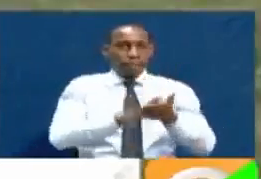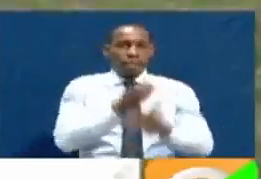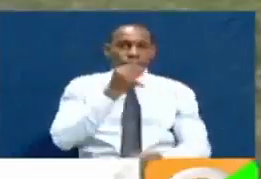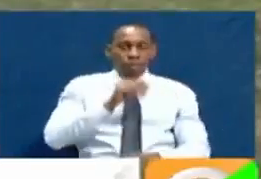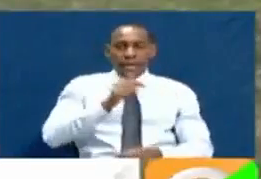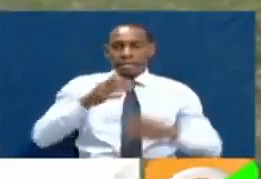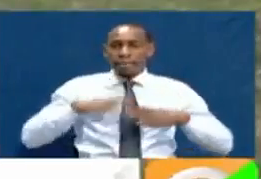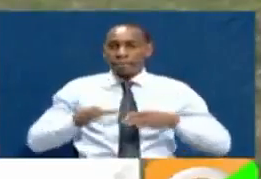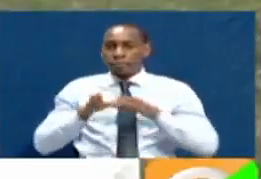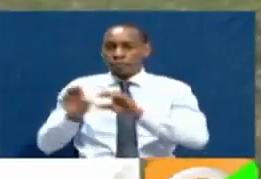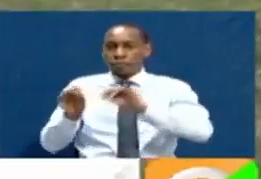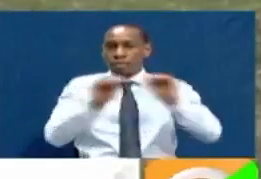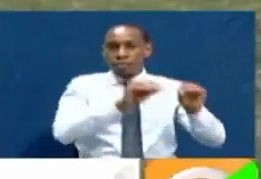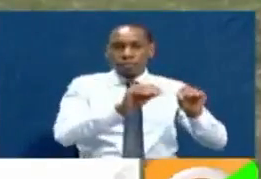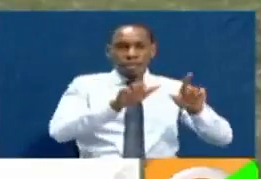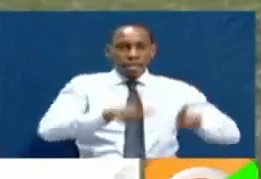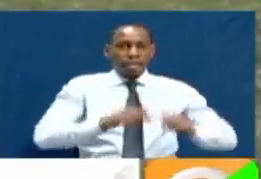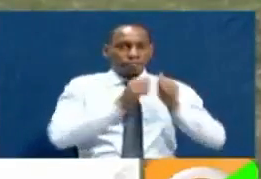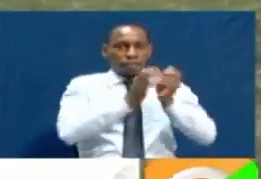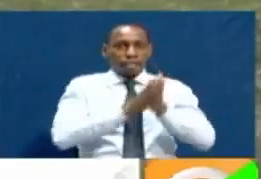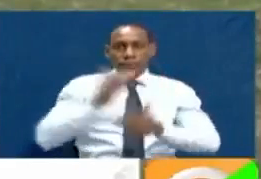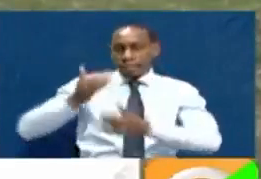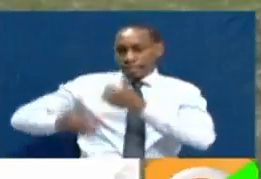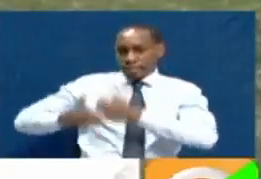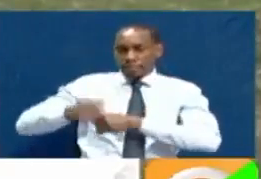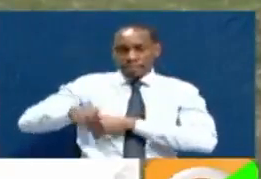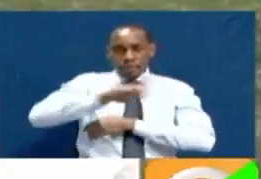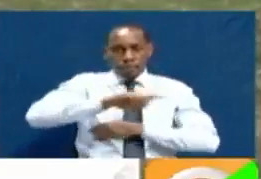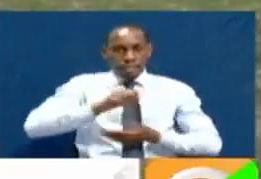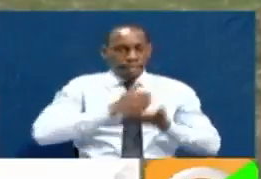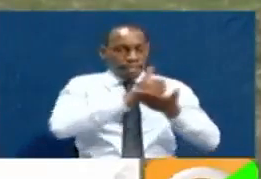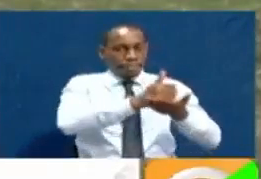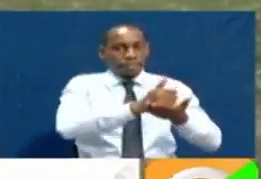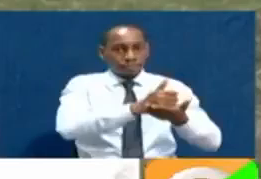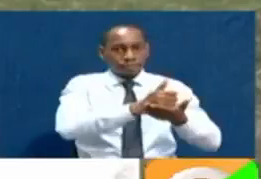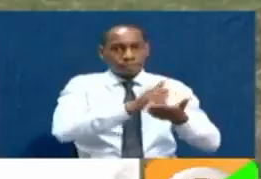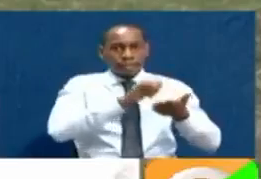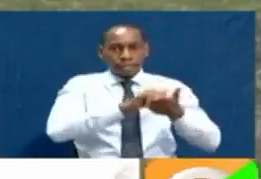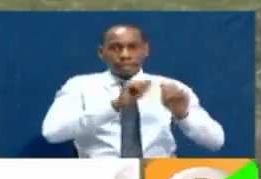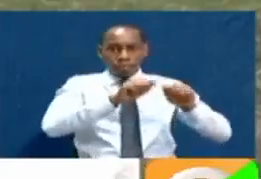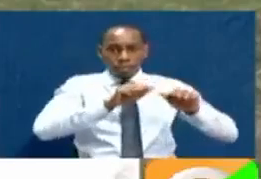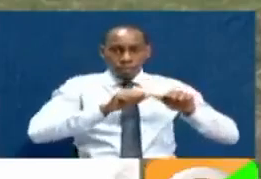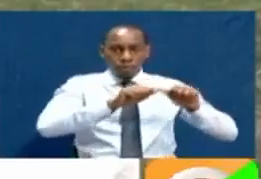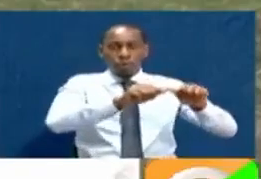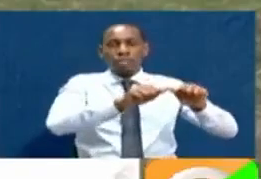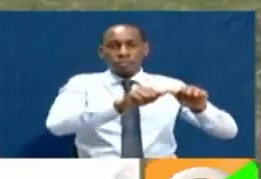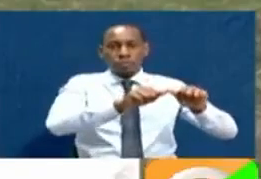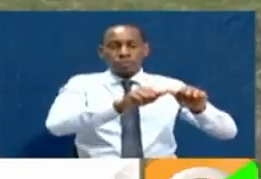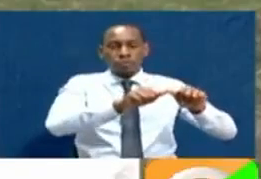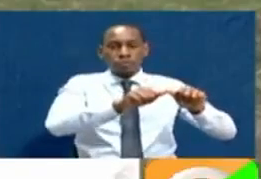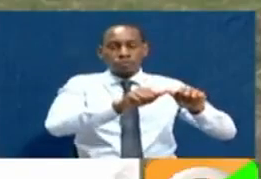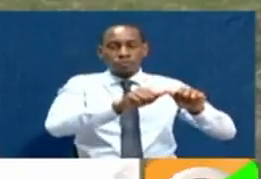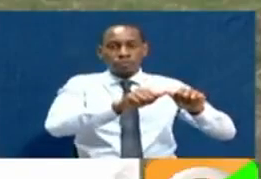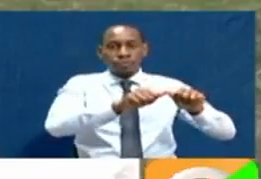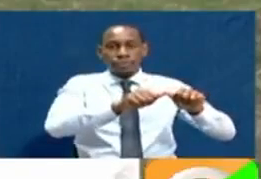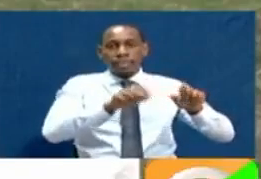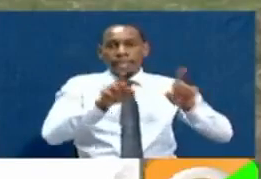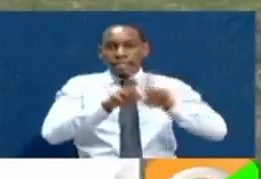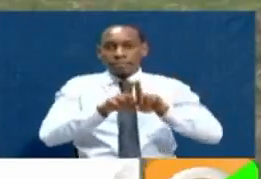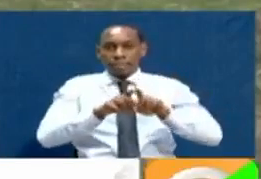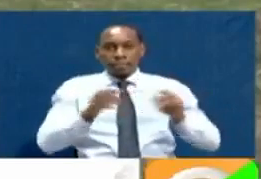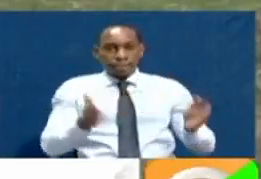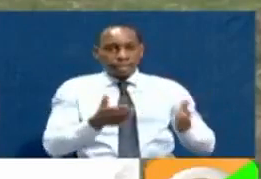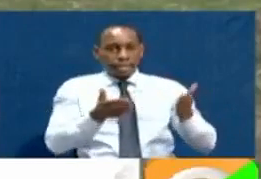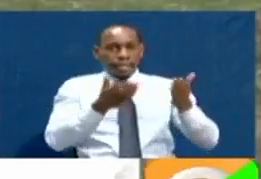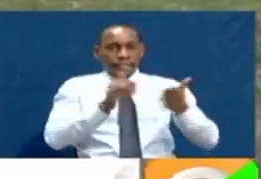ones who are displaced, they are living with neighbors. We are just assisting them to keep up with whatever is happening. Also, we are